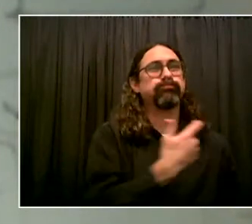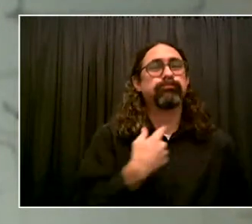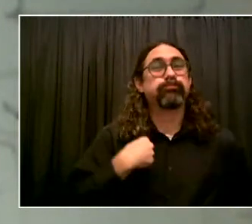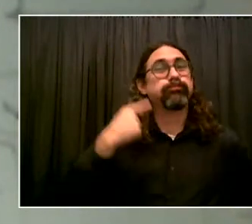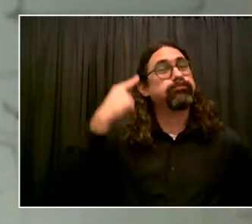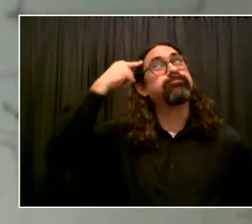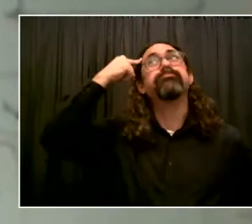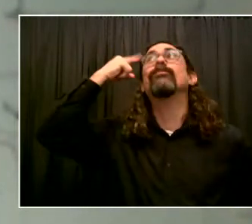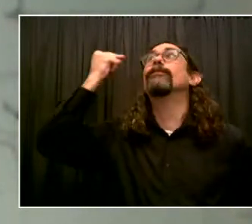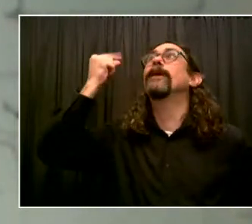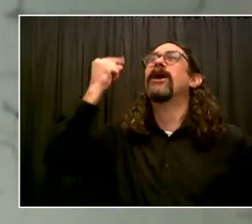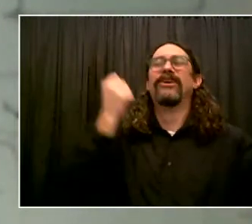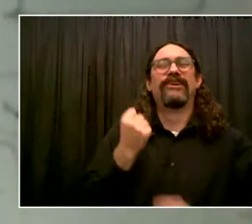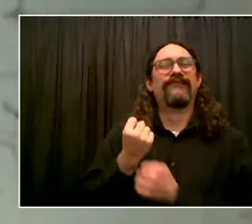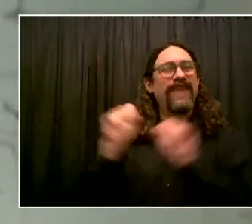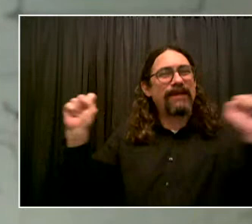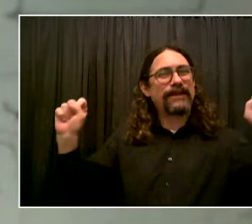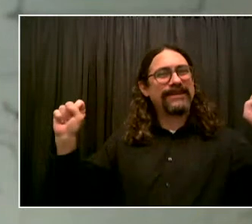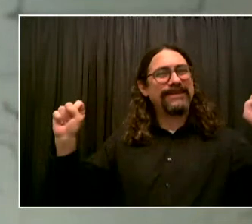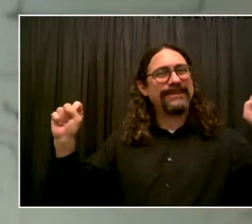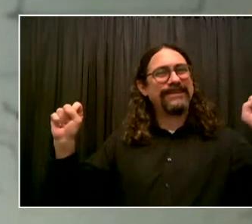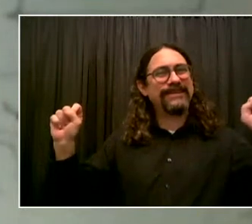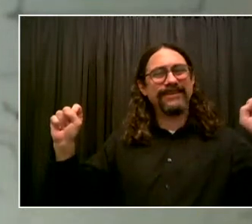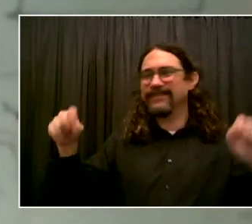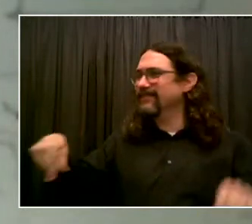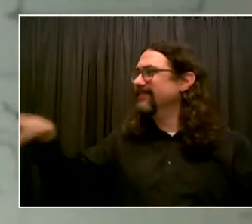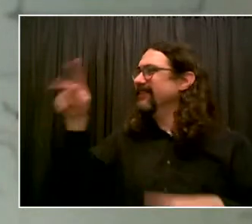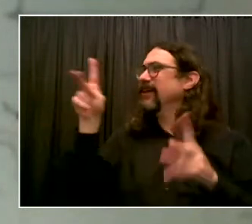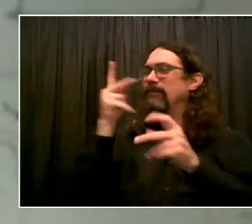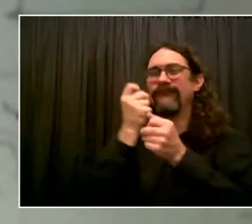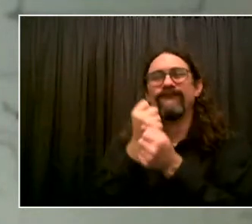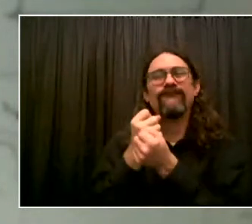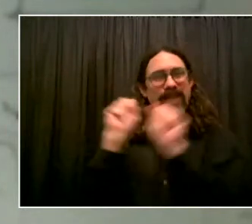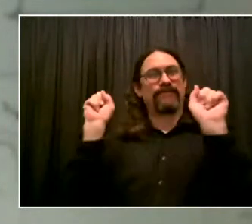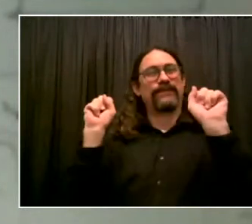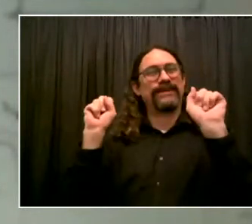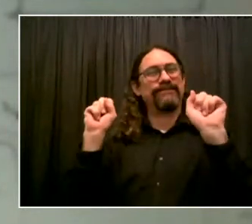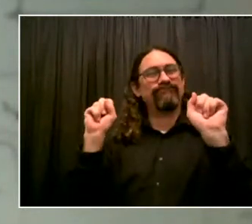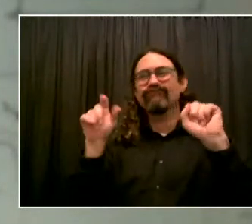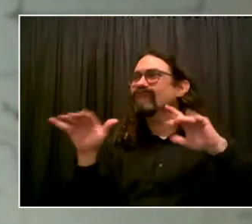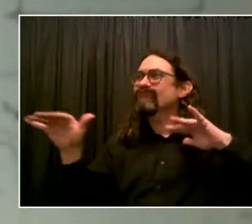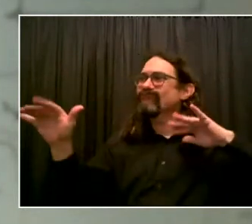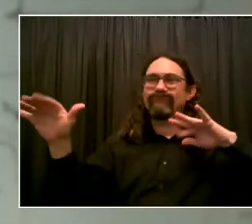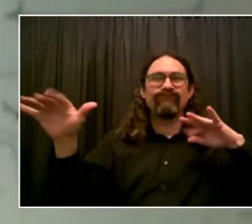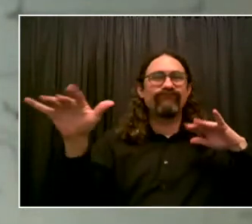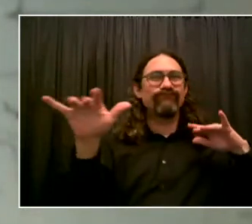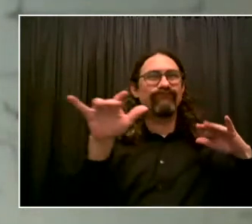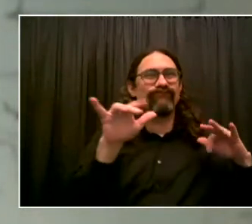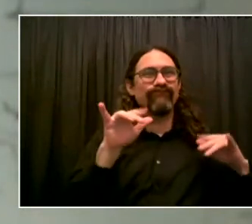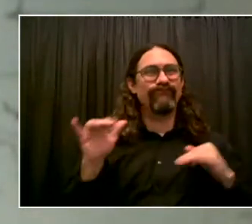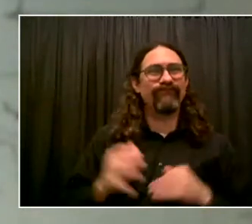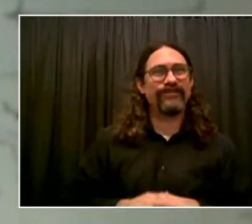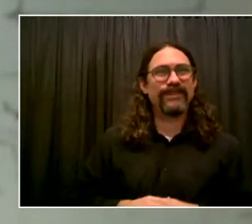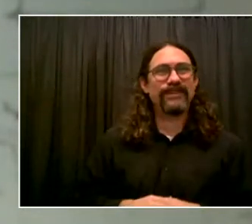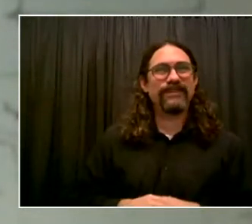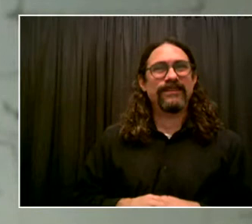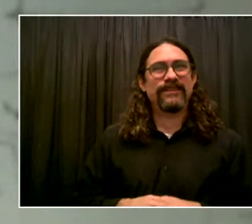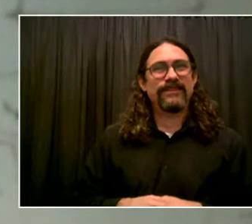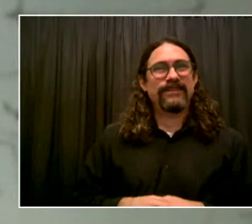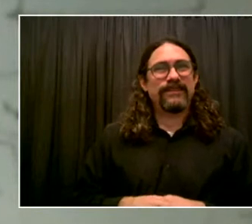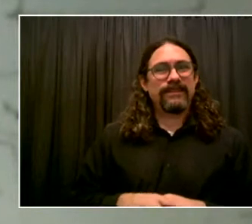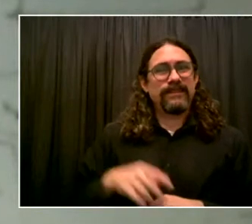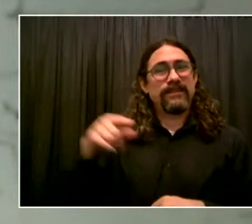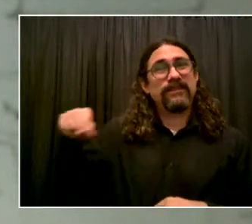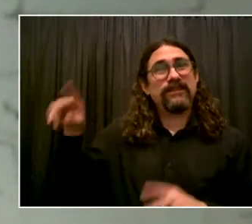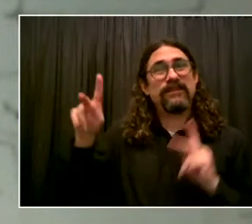show our vaccination status is an infringement on our freedom. We've seen what that freedom looks like.